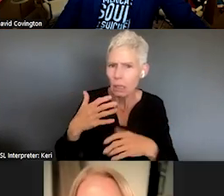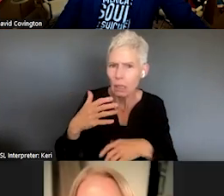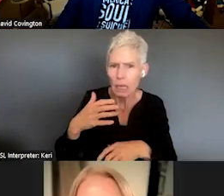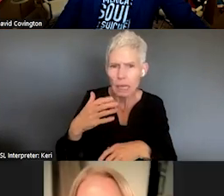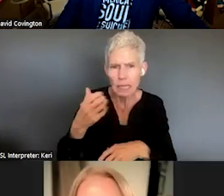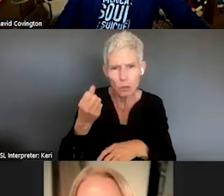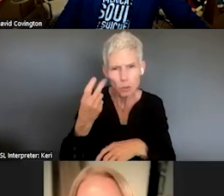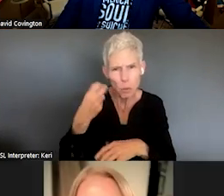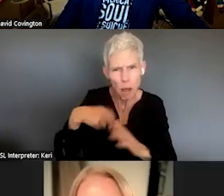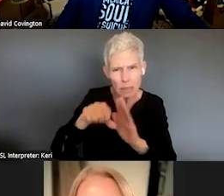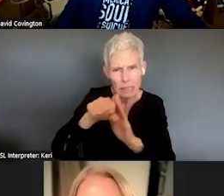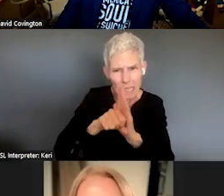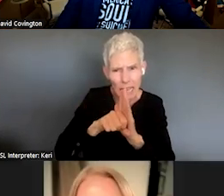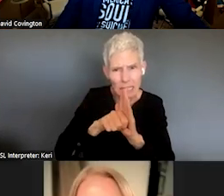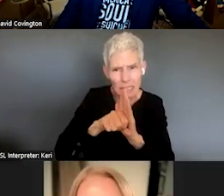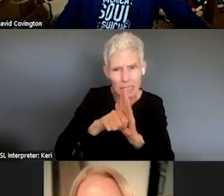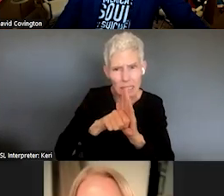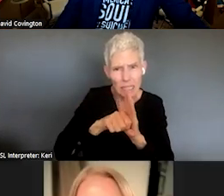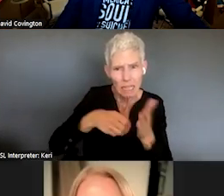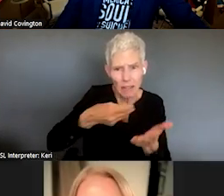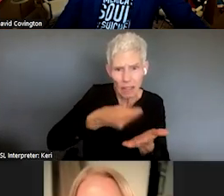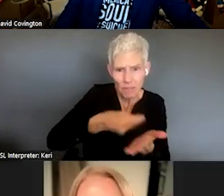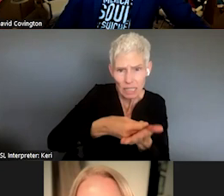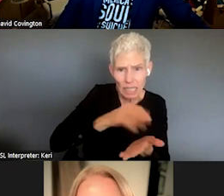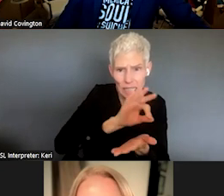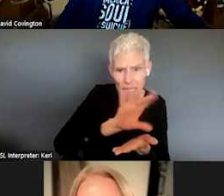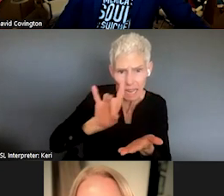states that are funding 988 through a fee?